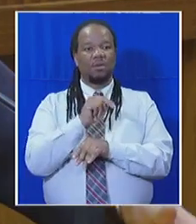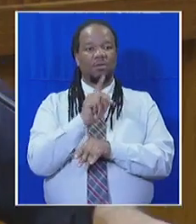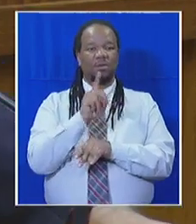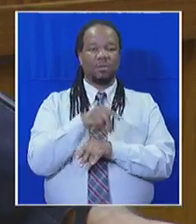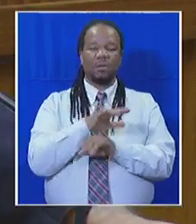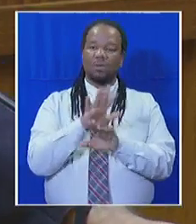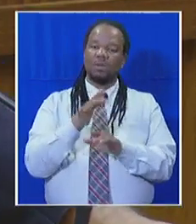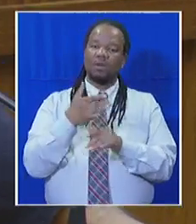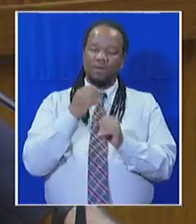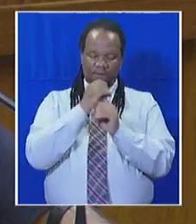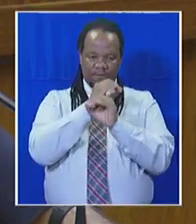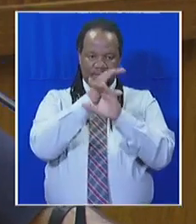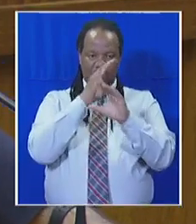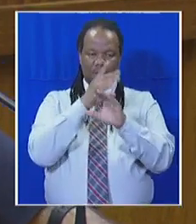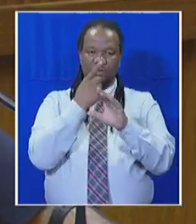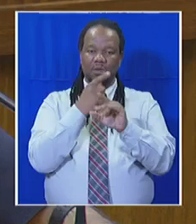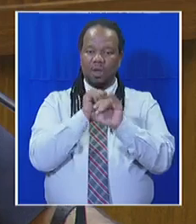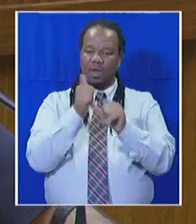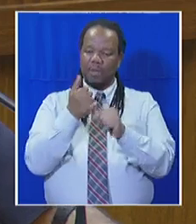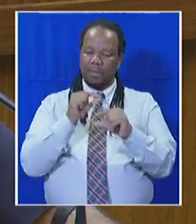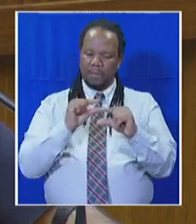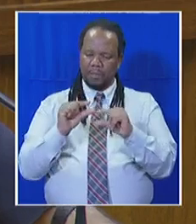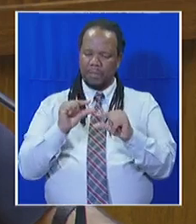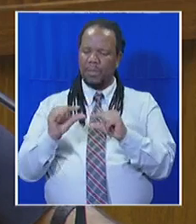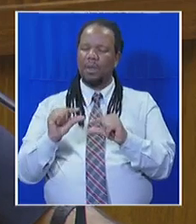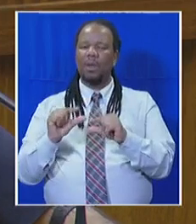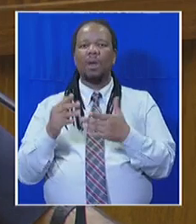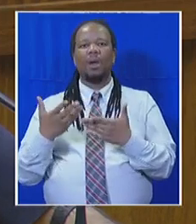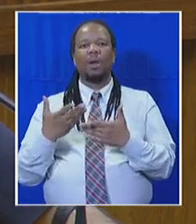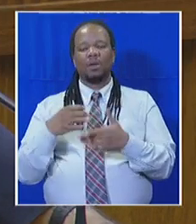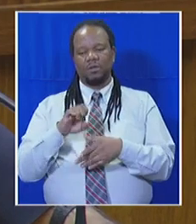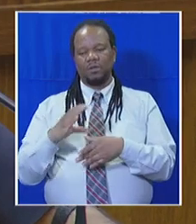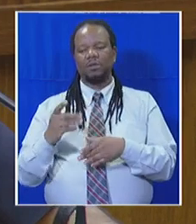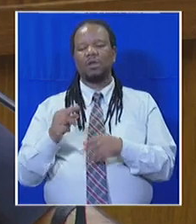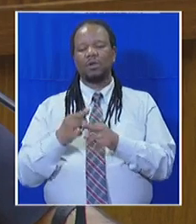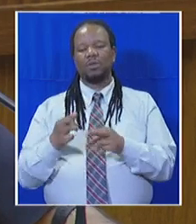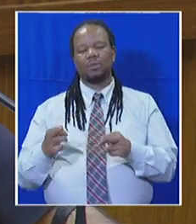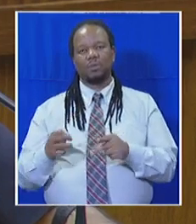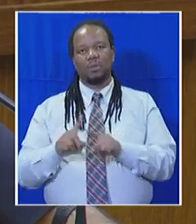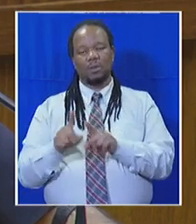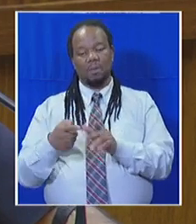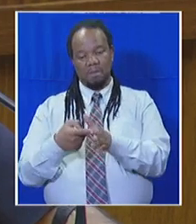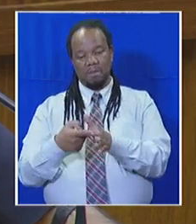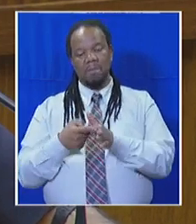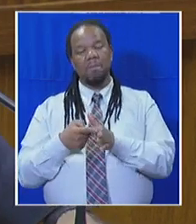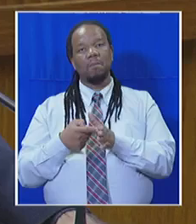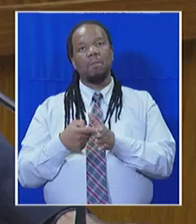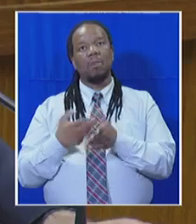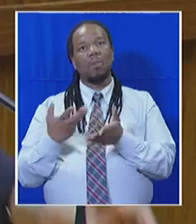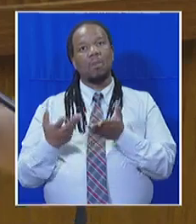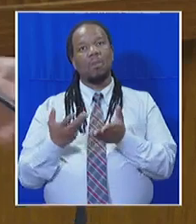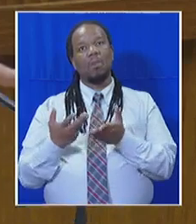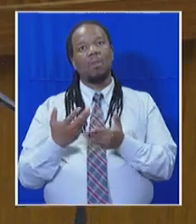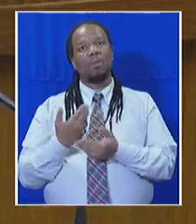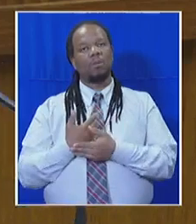and allocation of ECD resources to ensure a meaningful realization of ECD priorities as set out. I thought